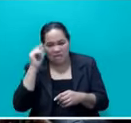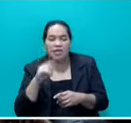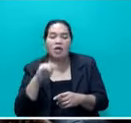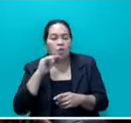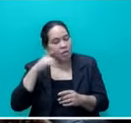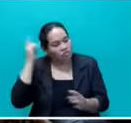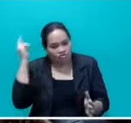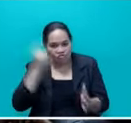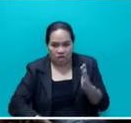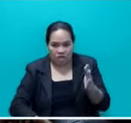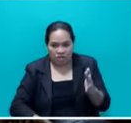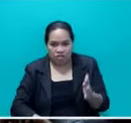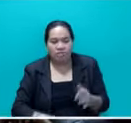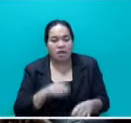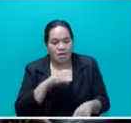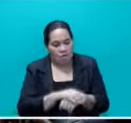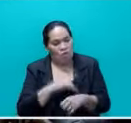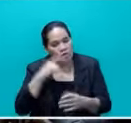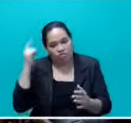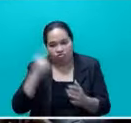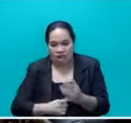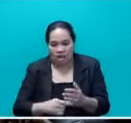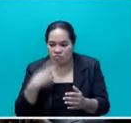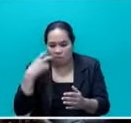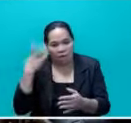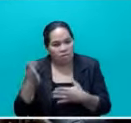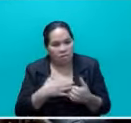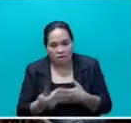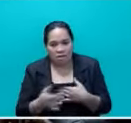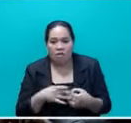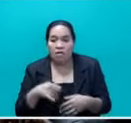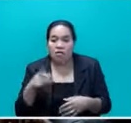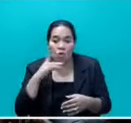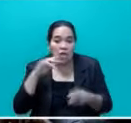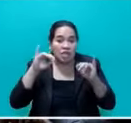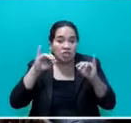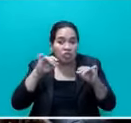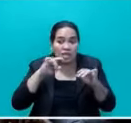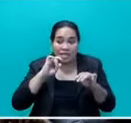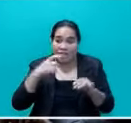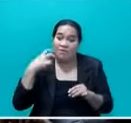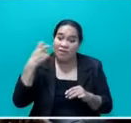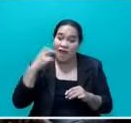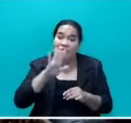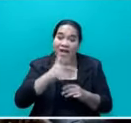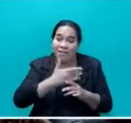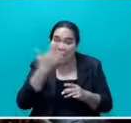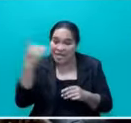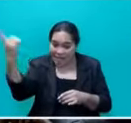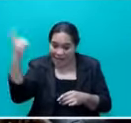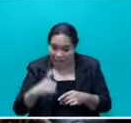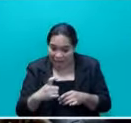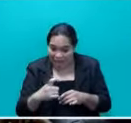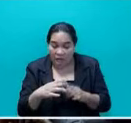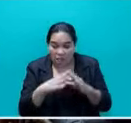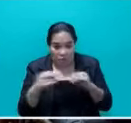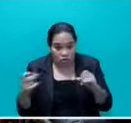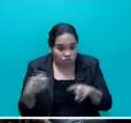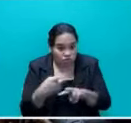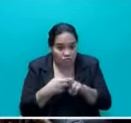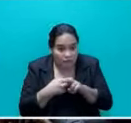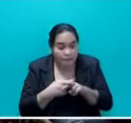charged by the police. Yes. The matter gets reported. If they're tourists, they come here for 5 days, they commit a sexual offense, the matter